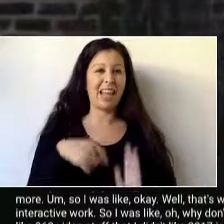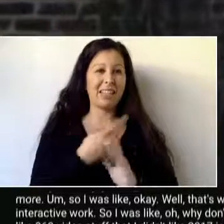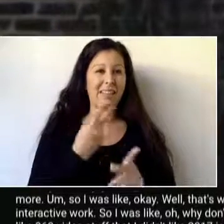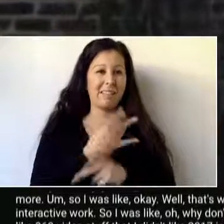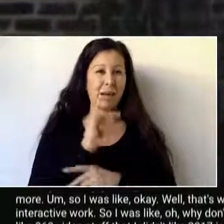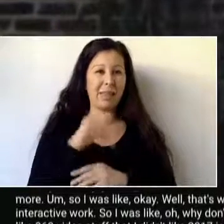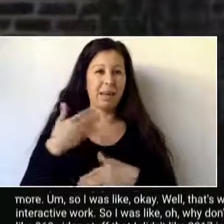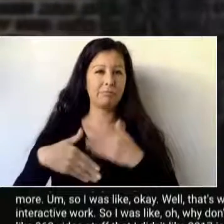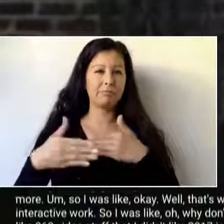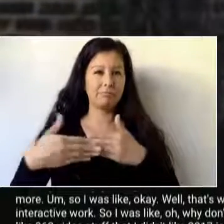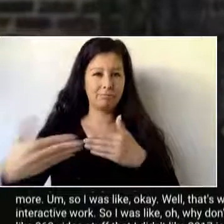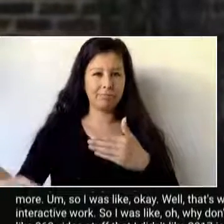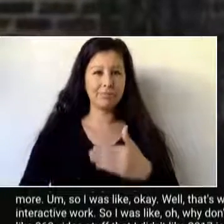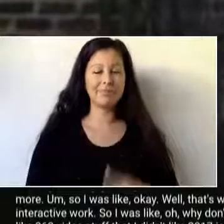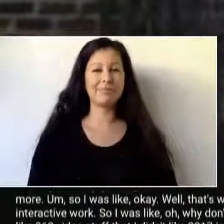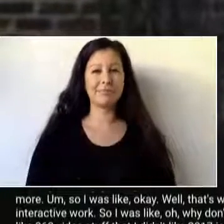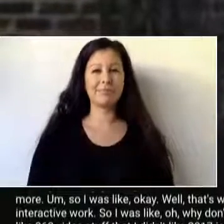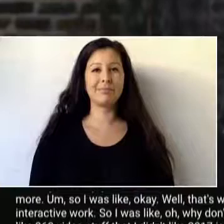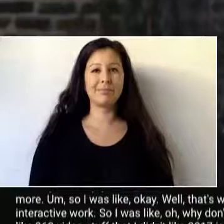that progression.